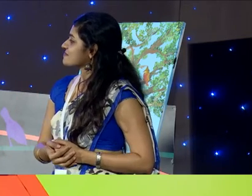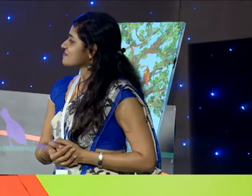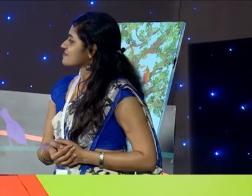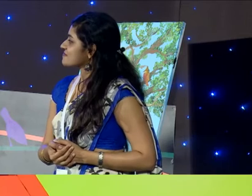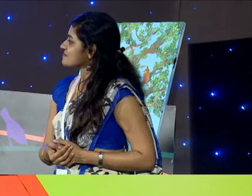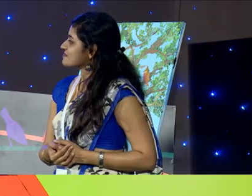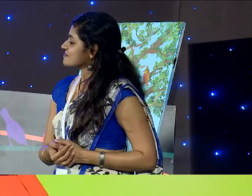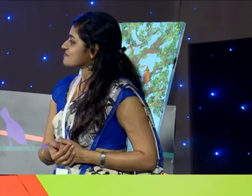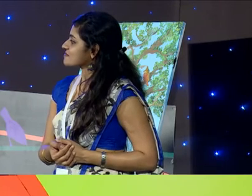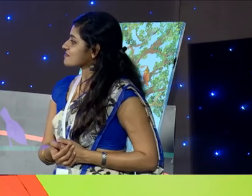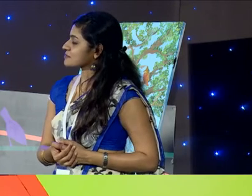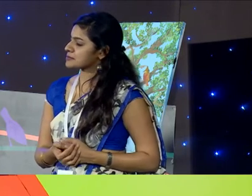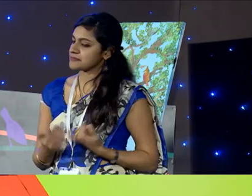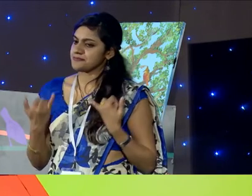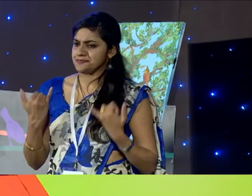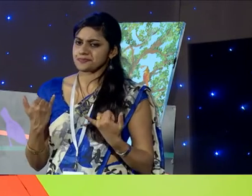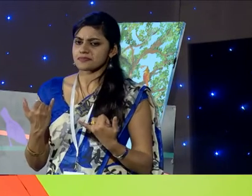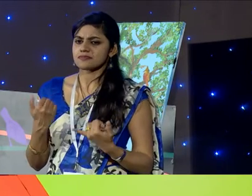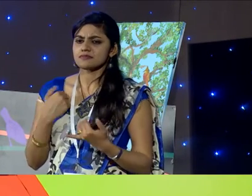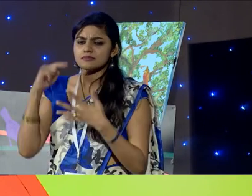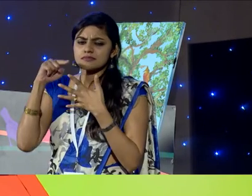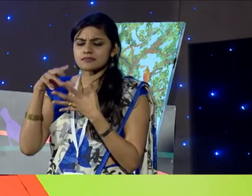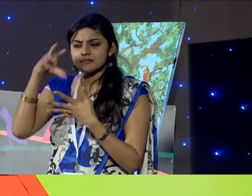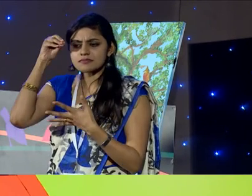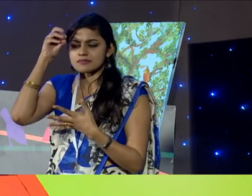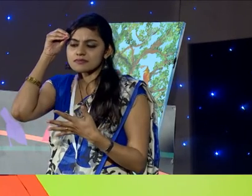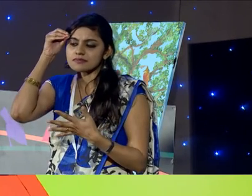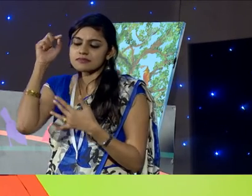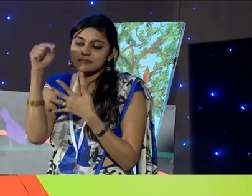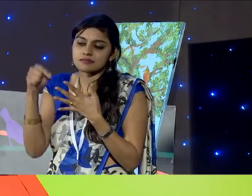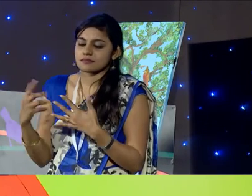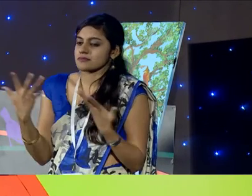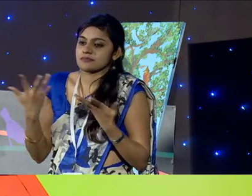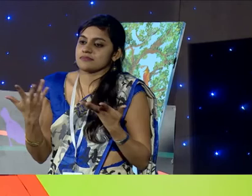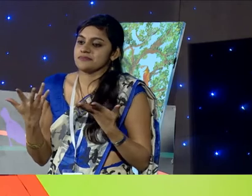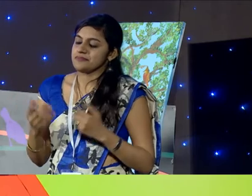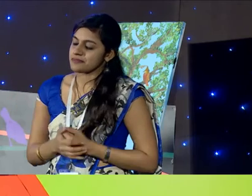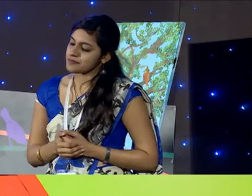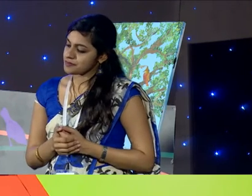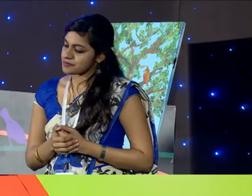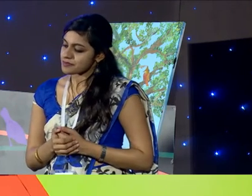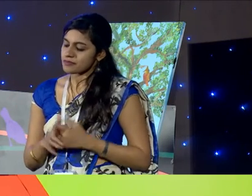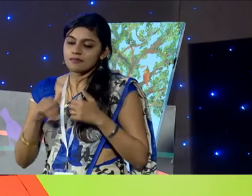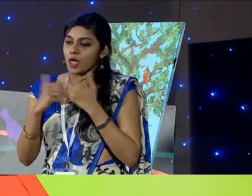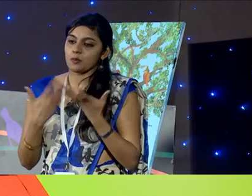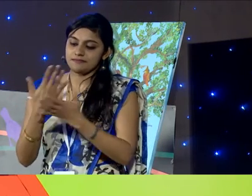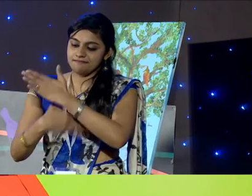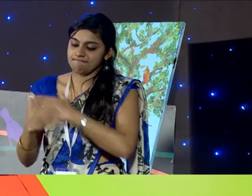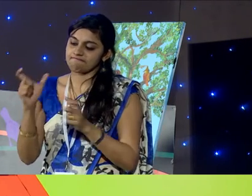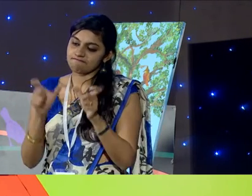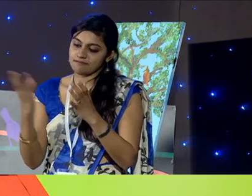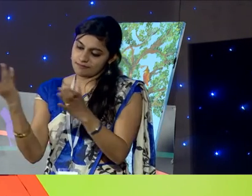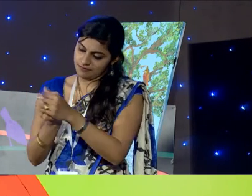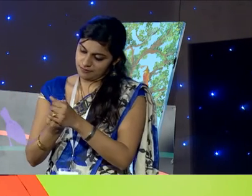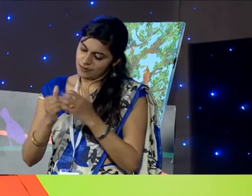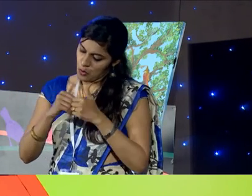So what are the key learnings that we've had and the key interventions that we needed to make for including people with disability and people